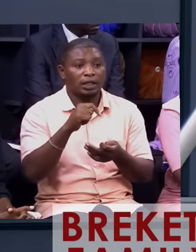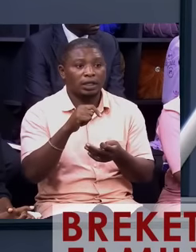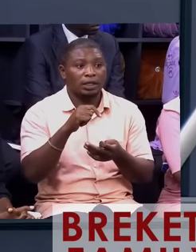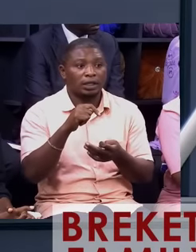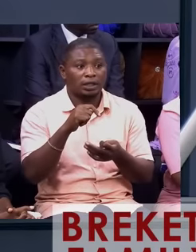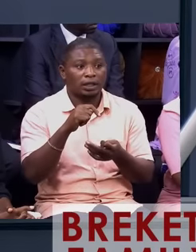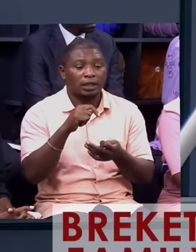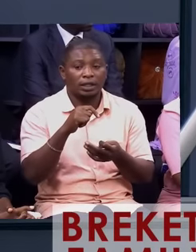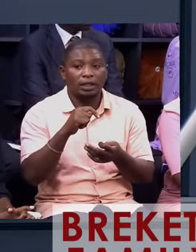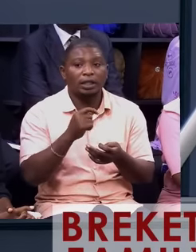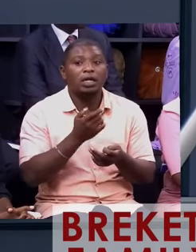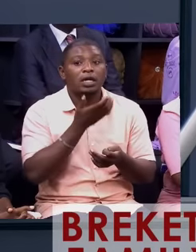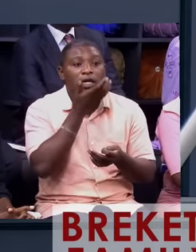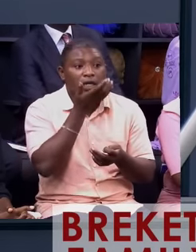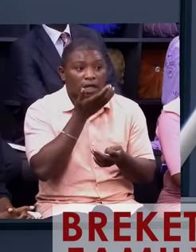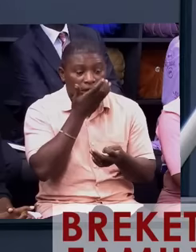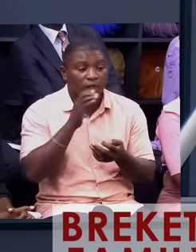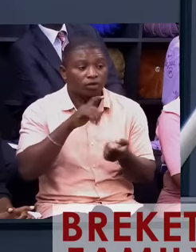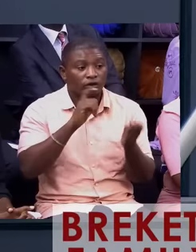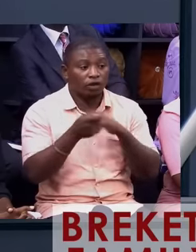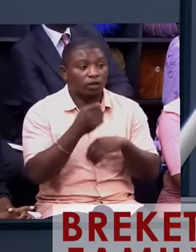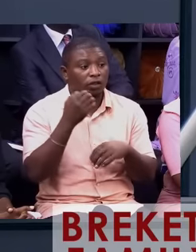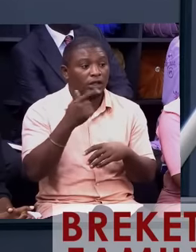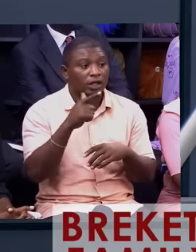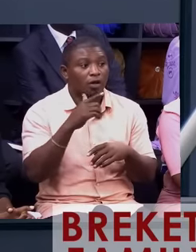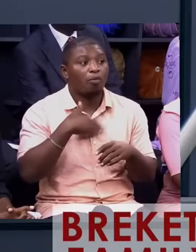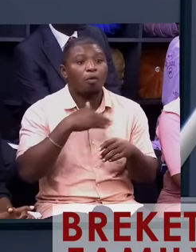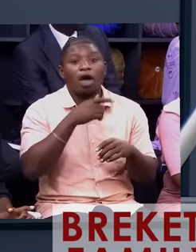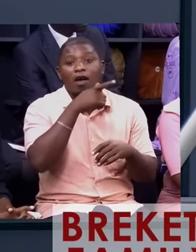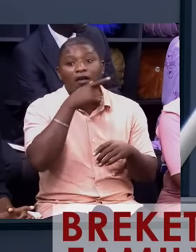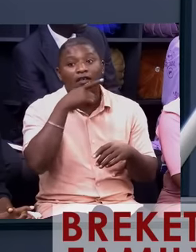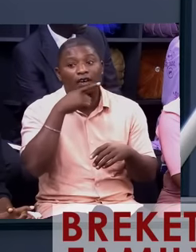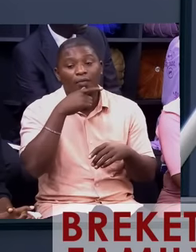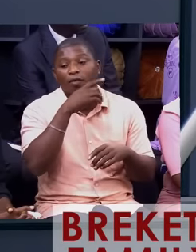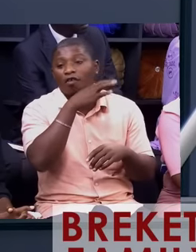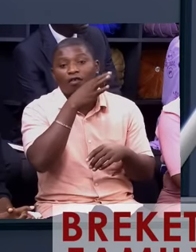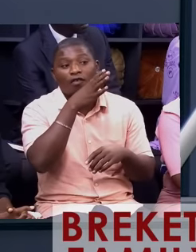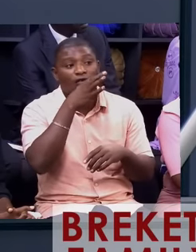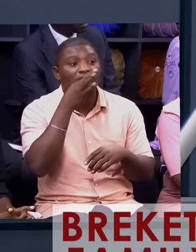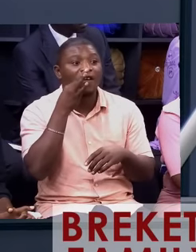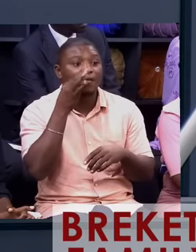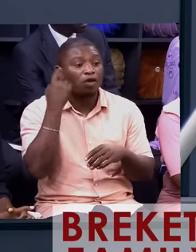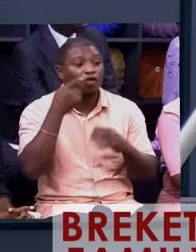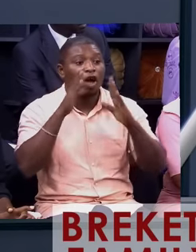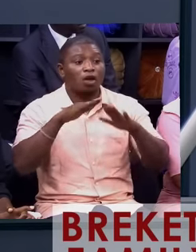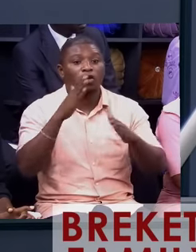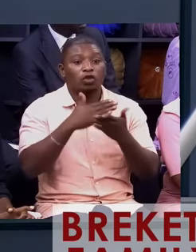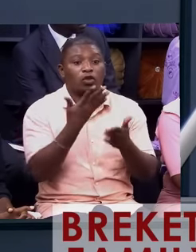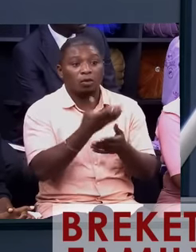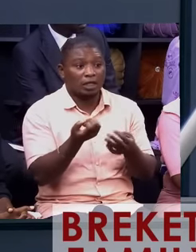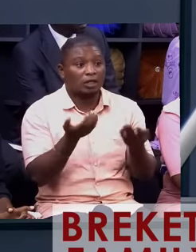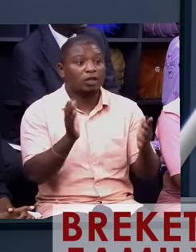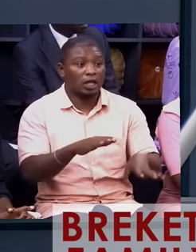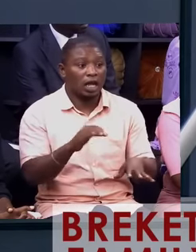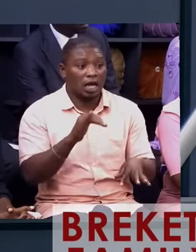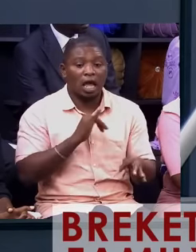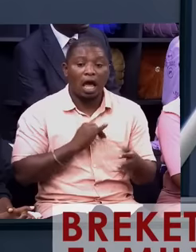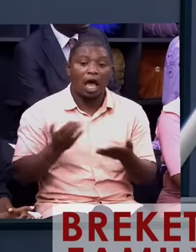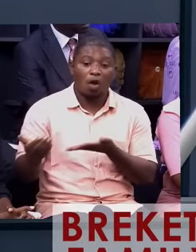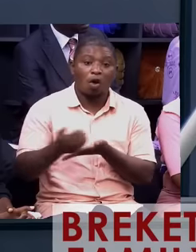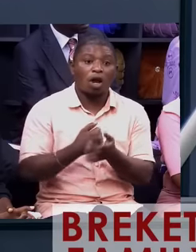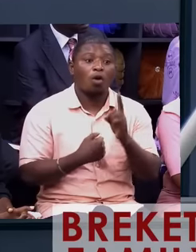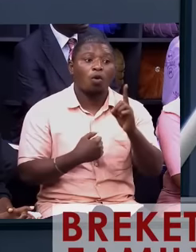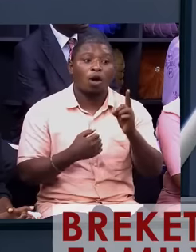green my farm for house some things don't they die I don't Tire I collect